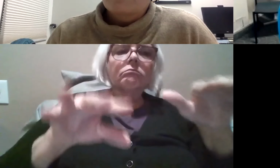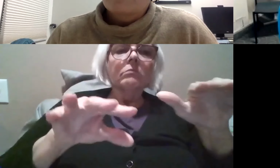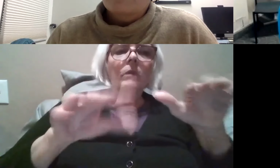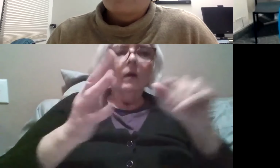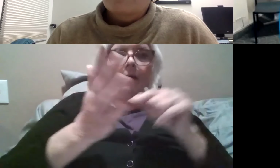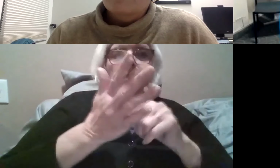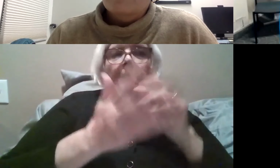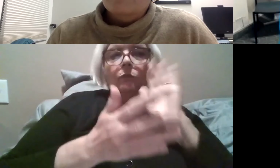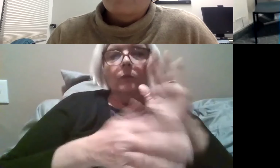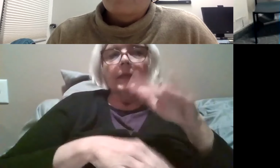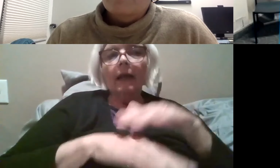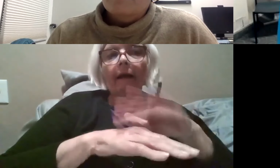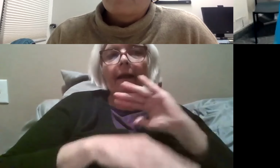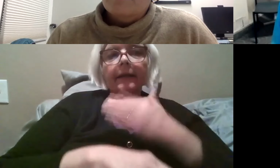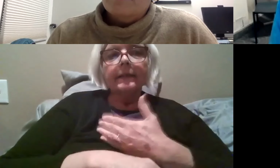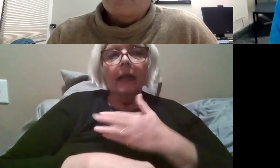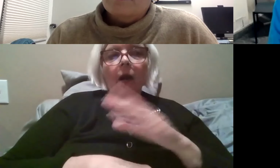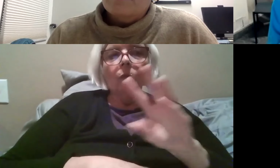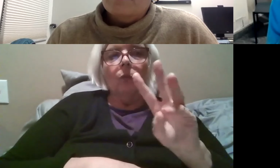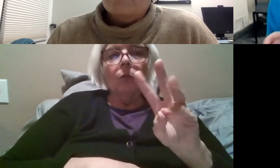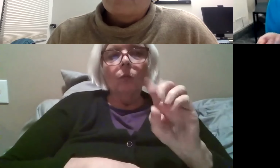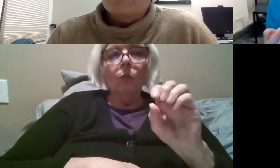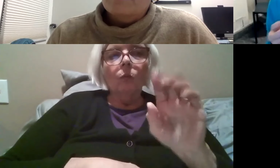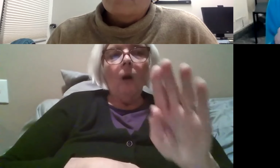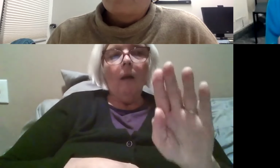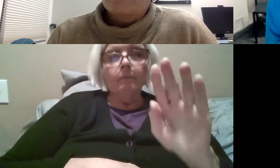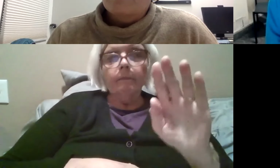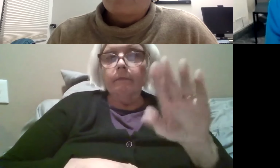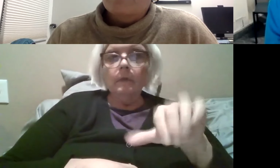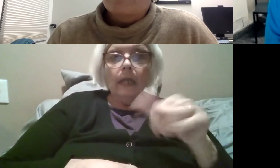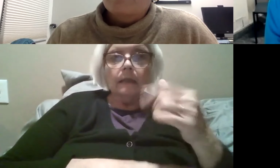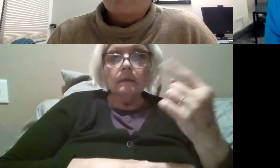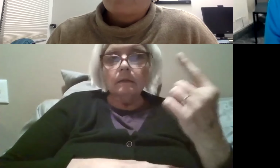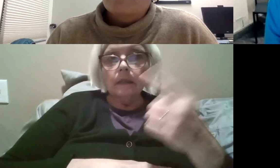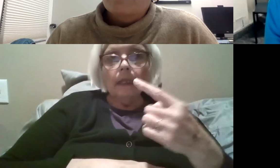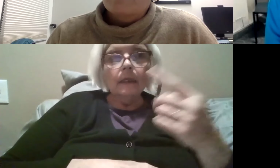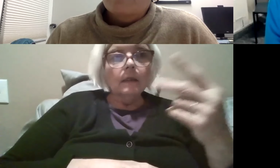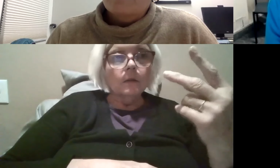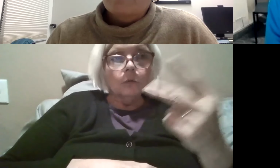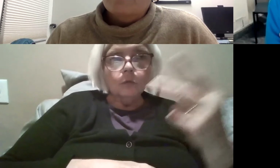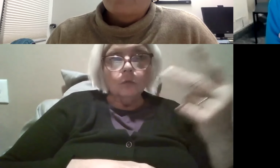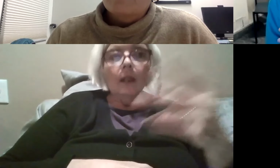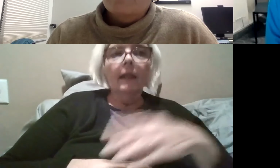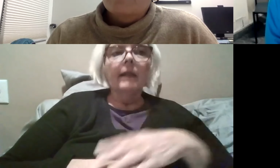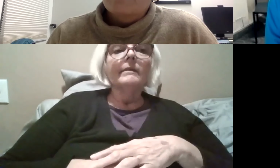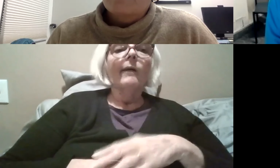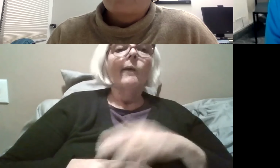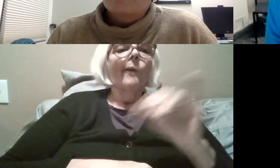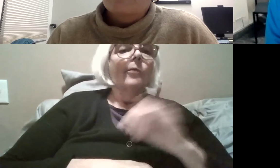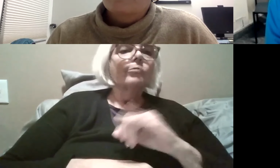And please reach out to your own child's medical provider if you have more questions.